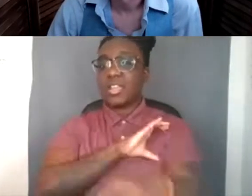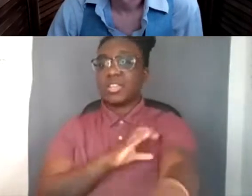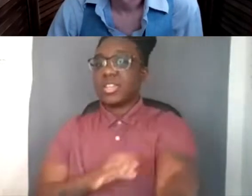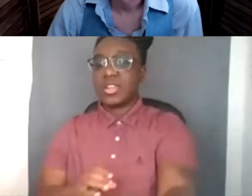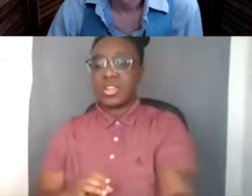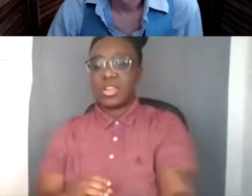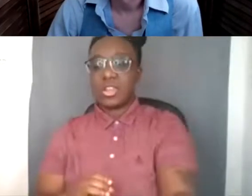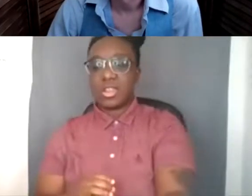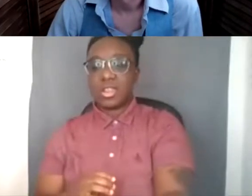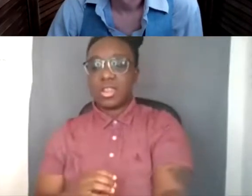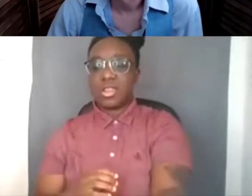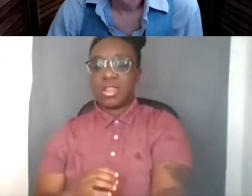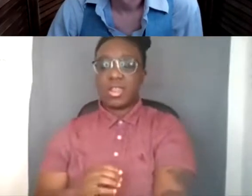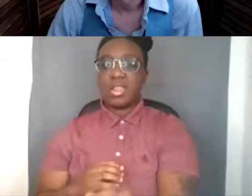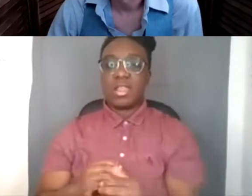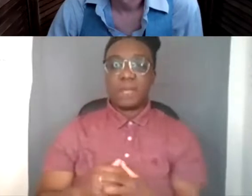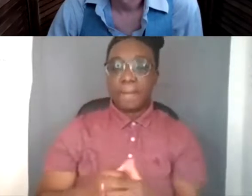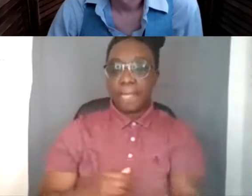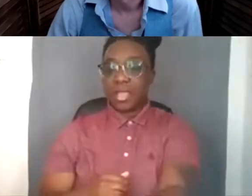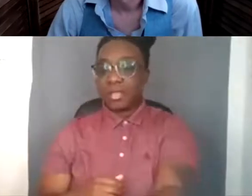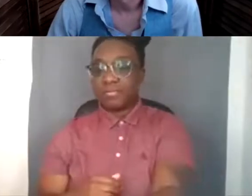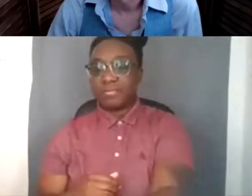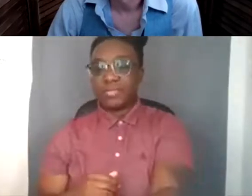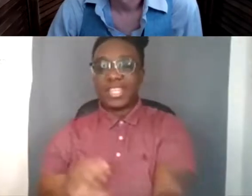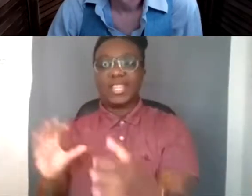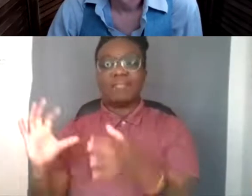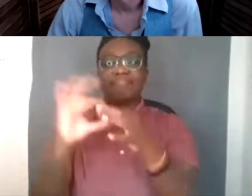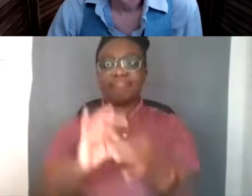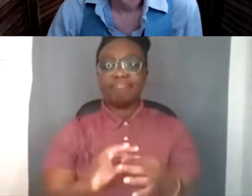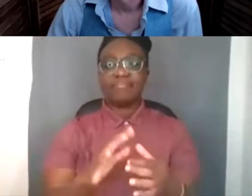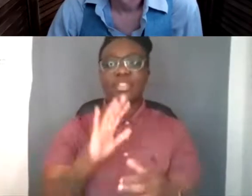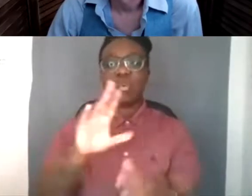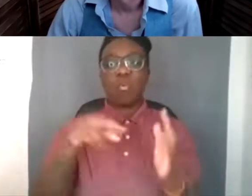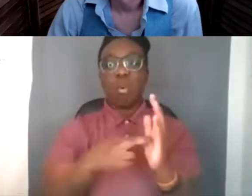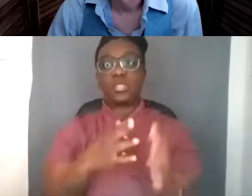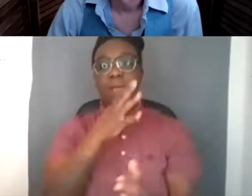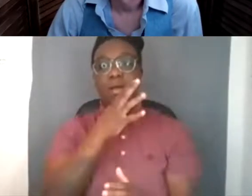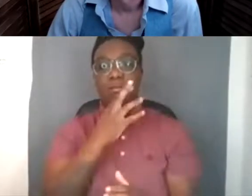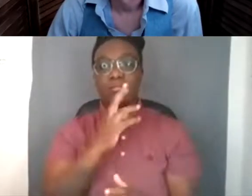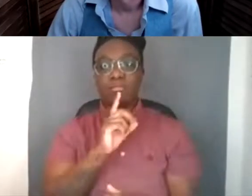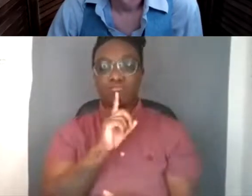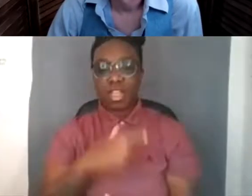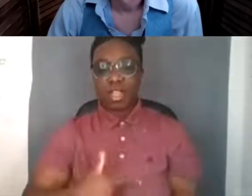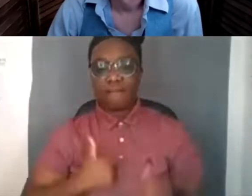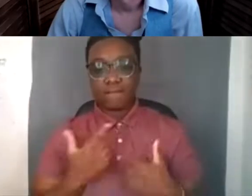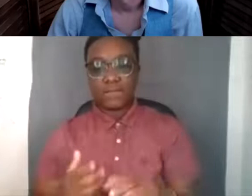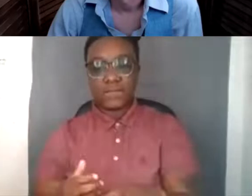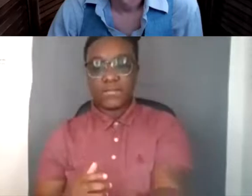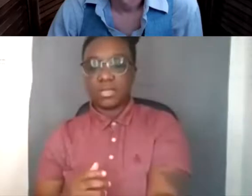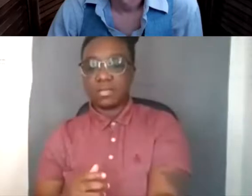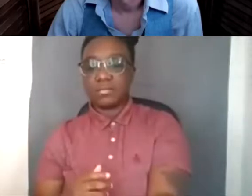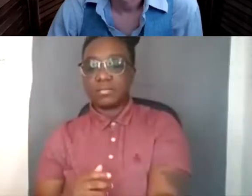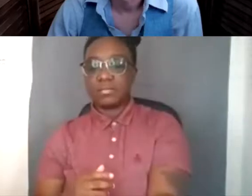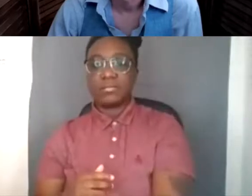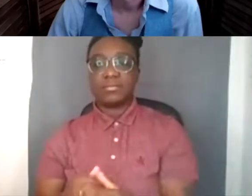how you are as a mom in real life, you think? Well, I think the mother on Happy Days was very much how I was,